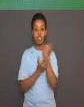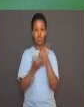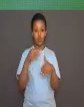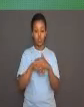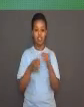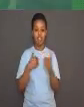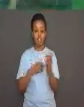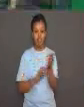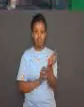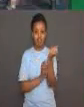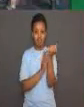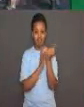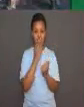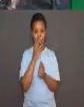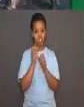at work.